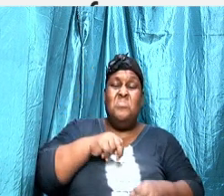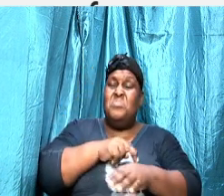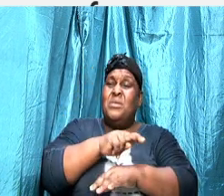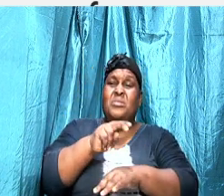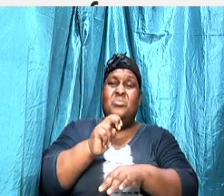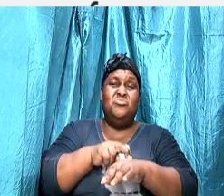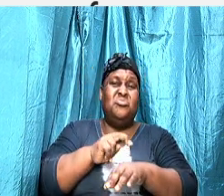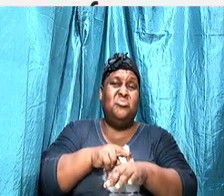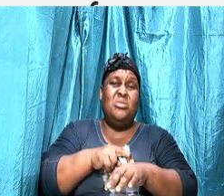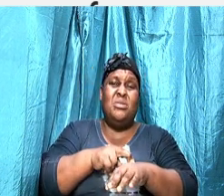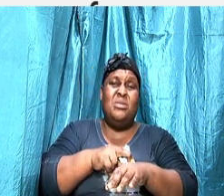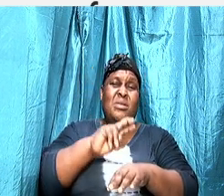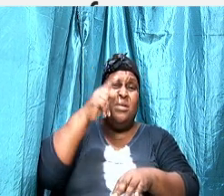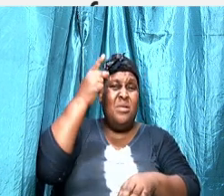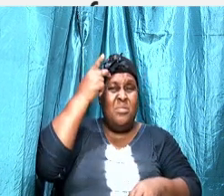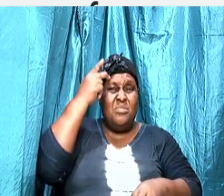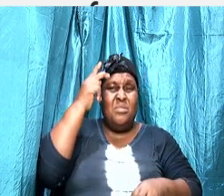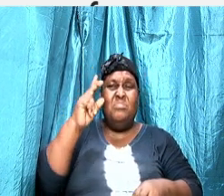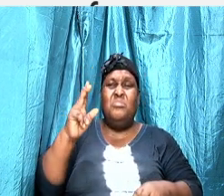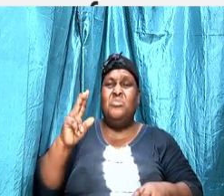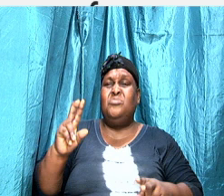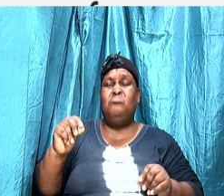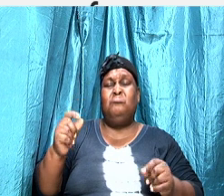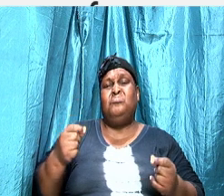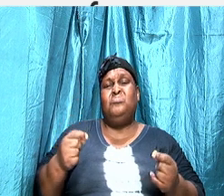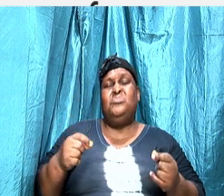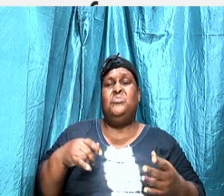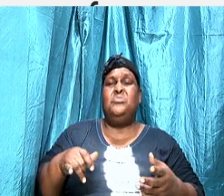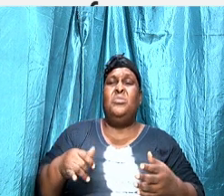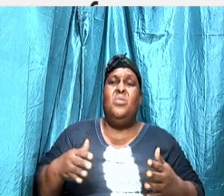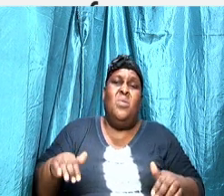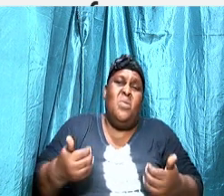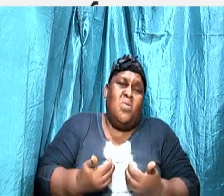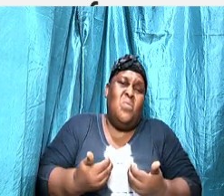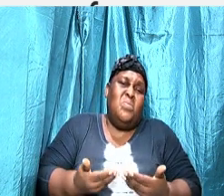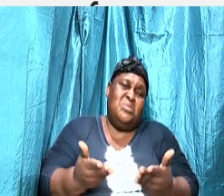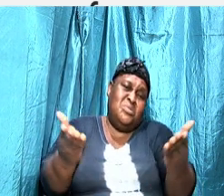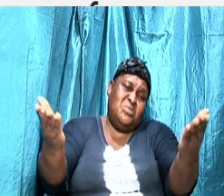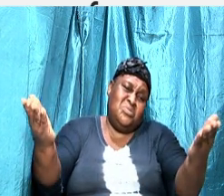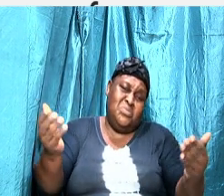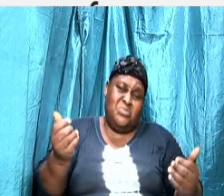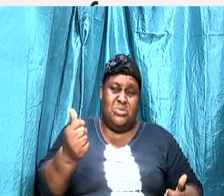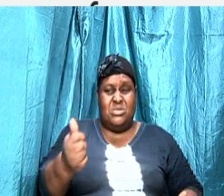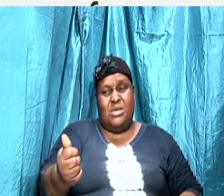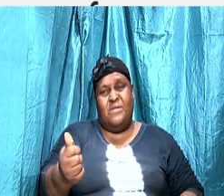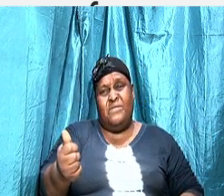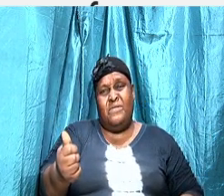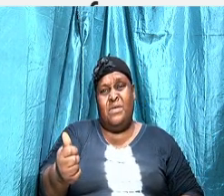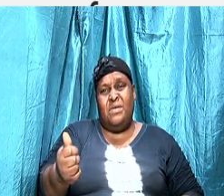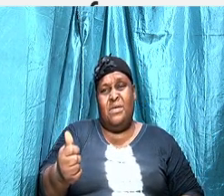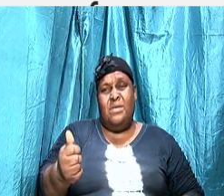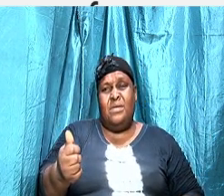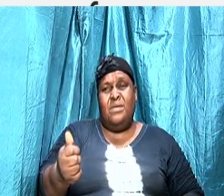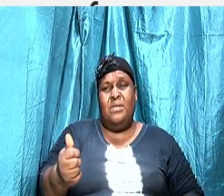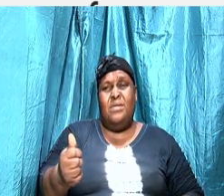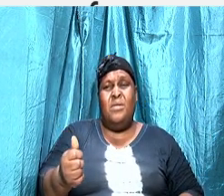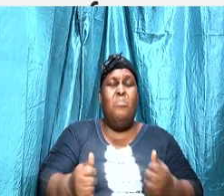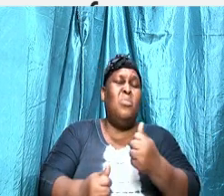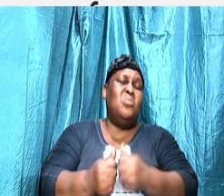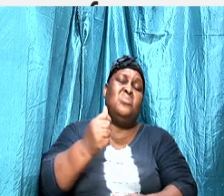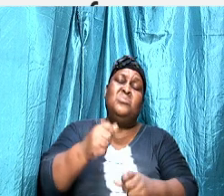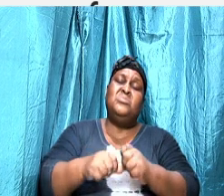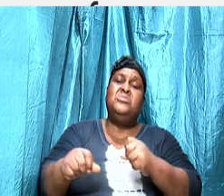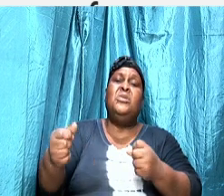He normally does this in terms of how he introduces himself in most of the epistles that